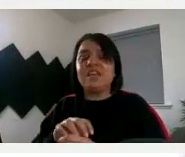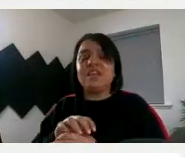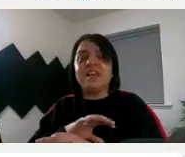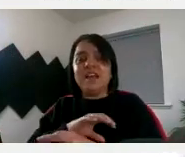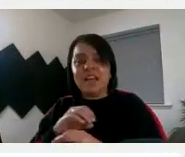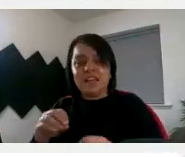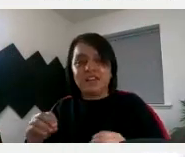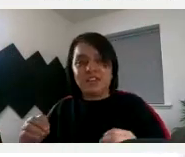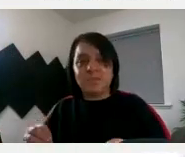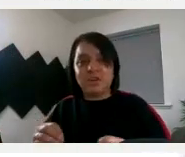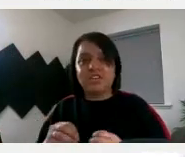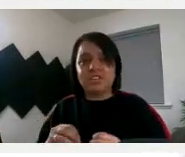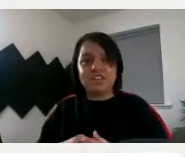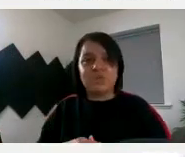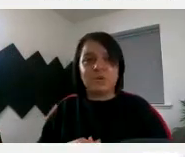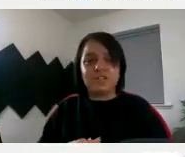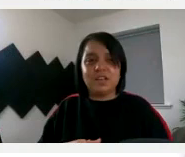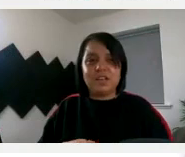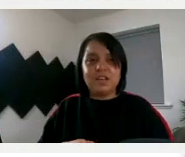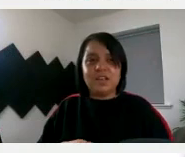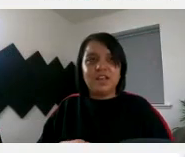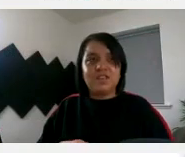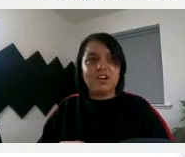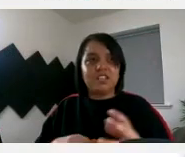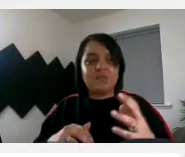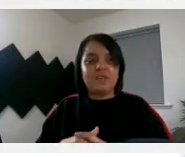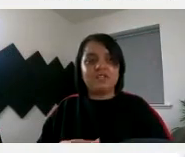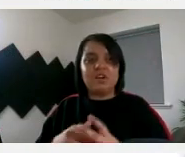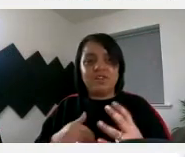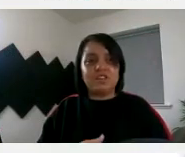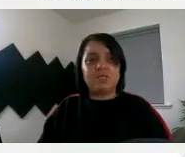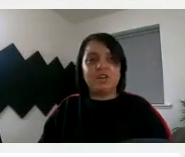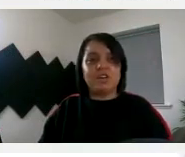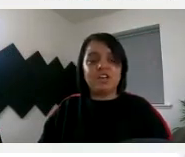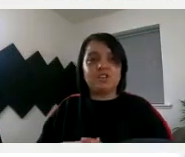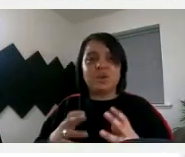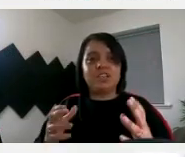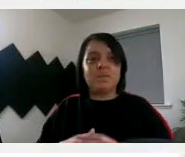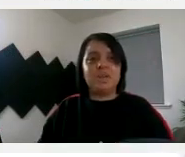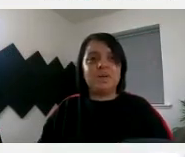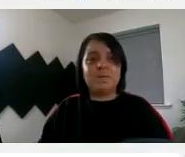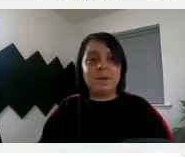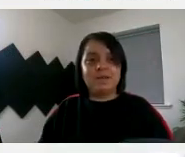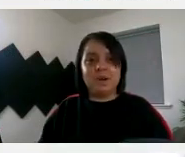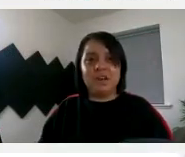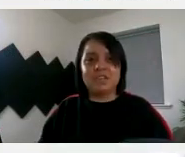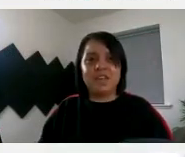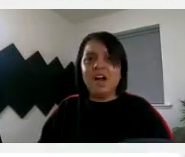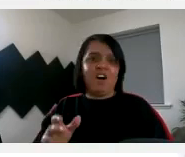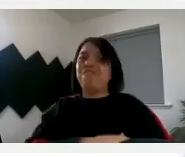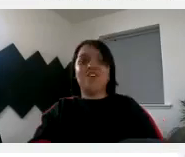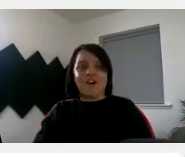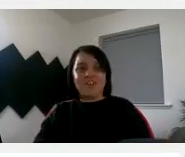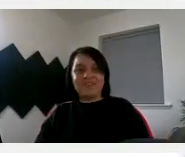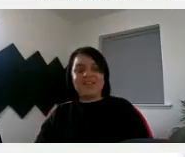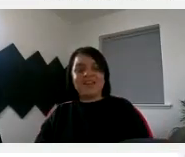it in any terminology that you want. If Harsha said to me now, Sophie, I just won £20 million, I'll be like, oh,